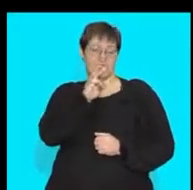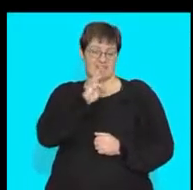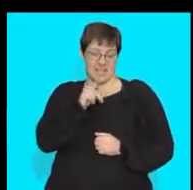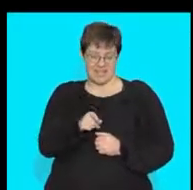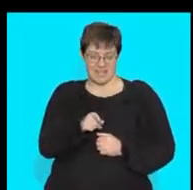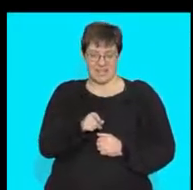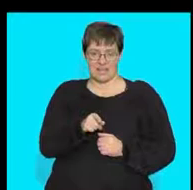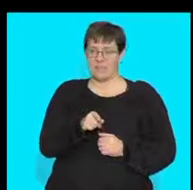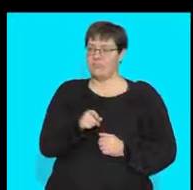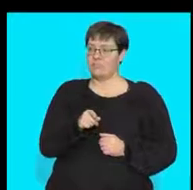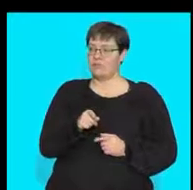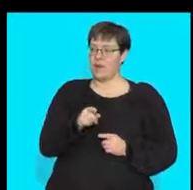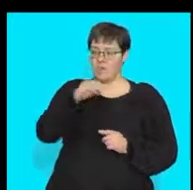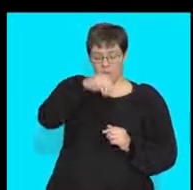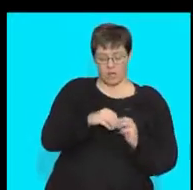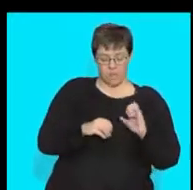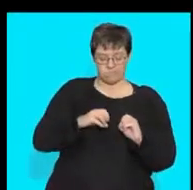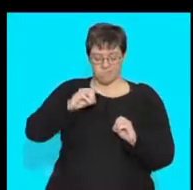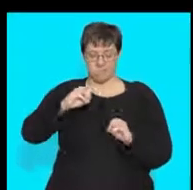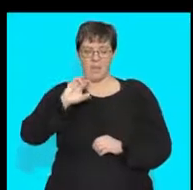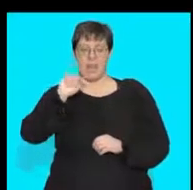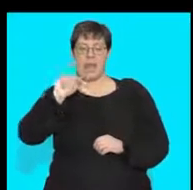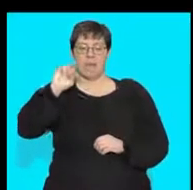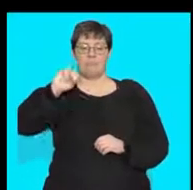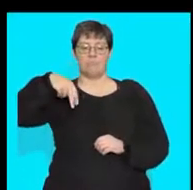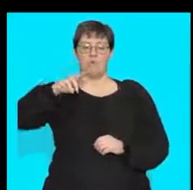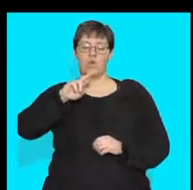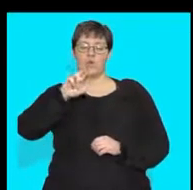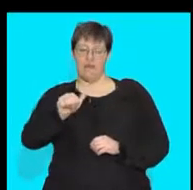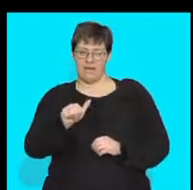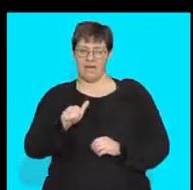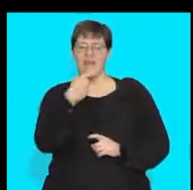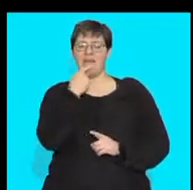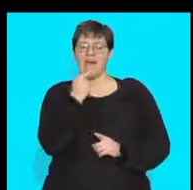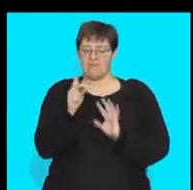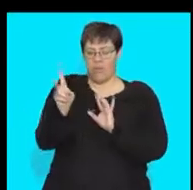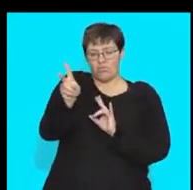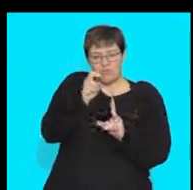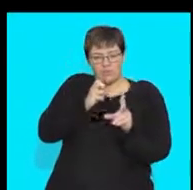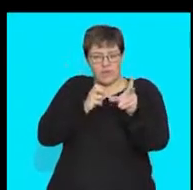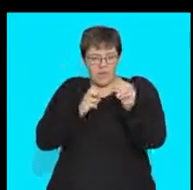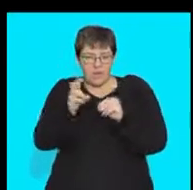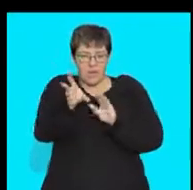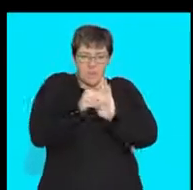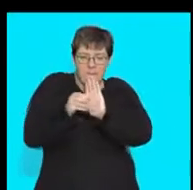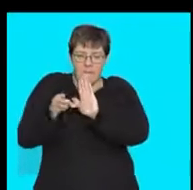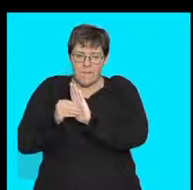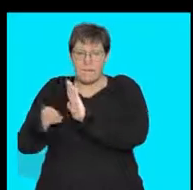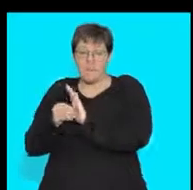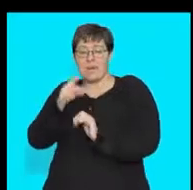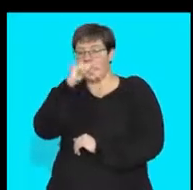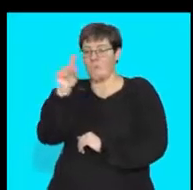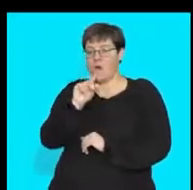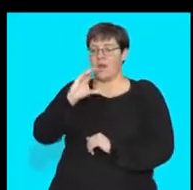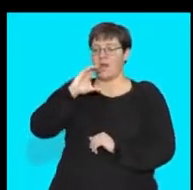with liquid. And like I said, the roundings at the bottom is called the ampulla, right? And they contain little receptors. And those